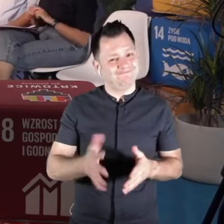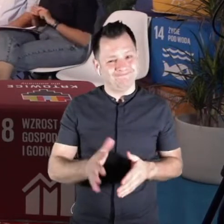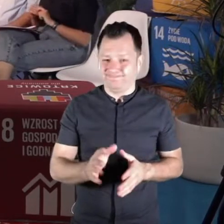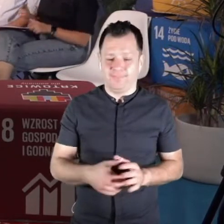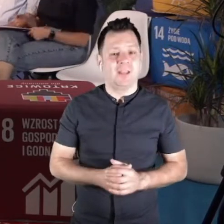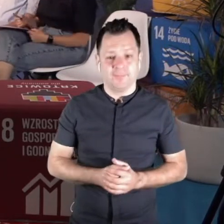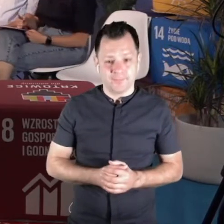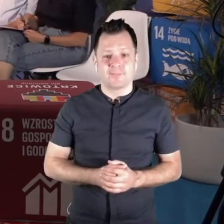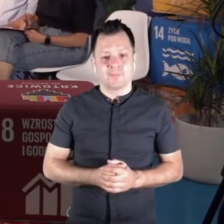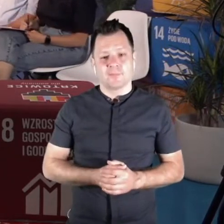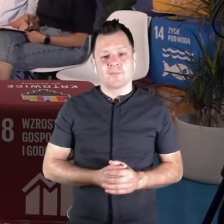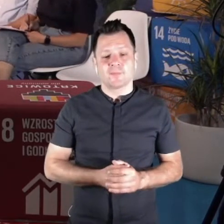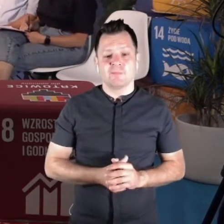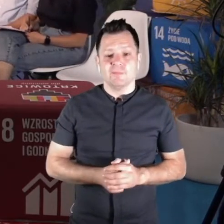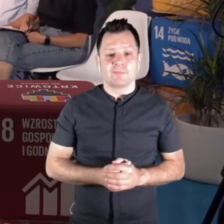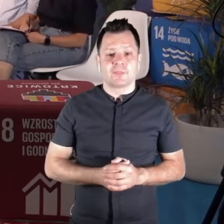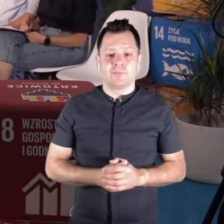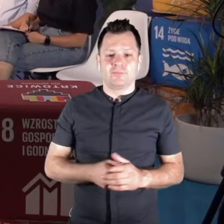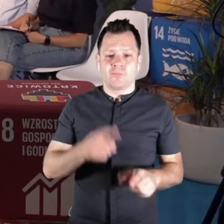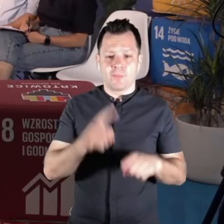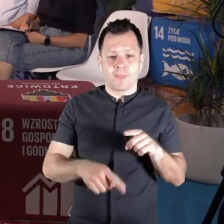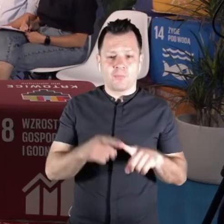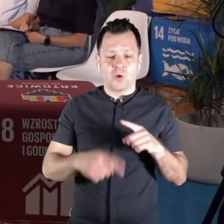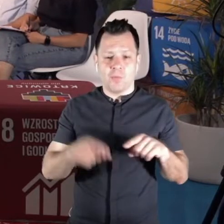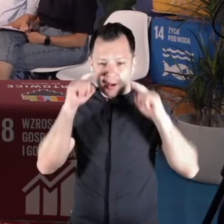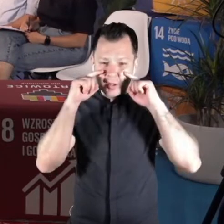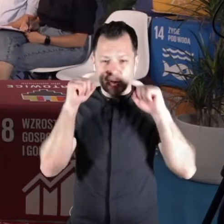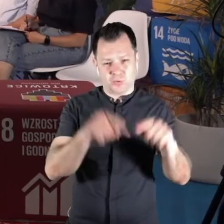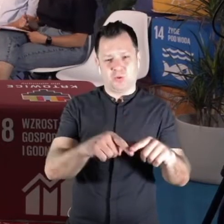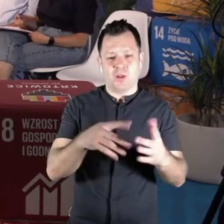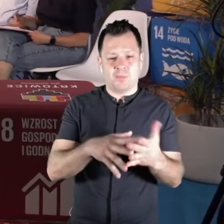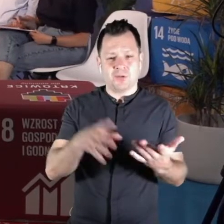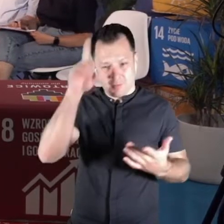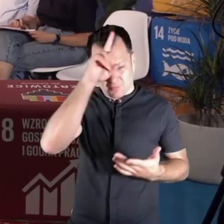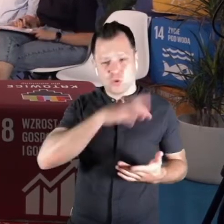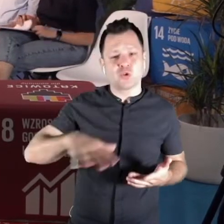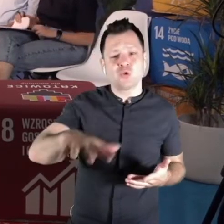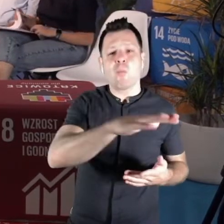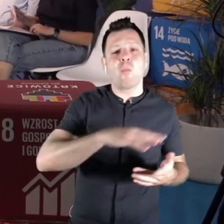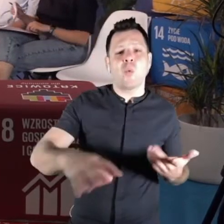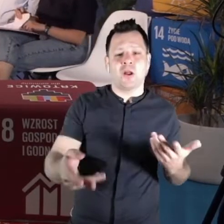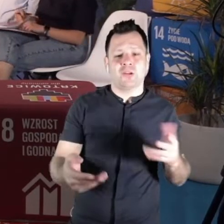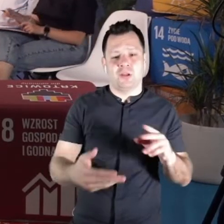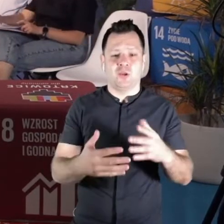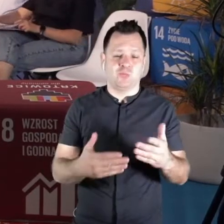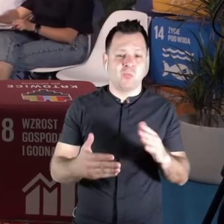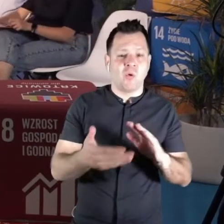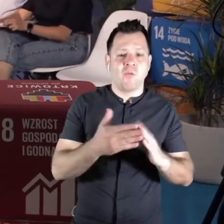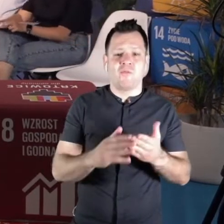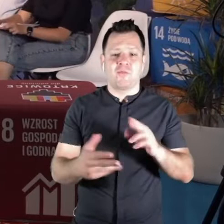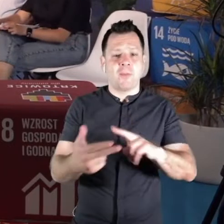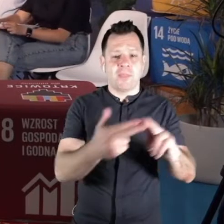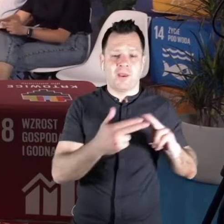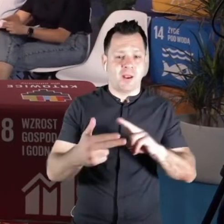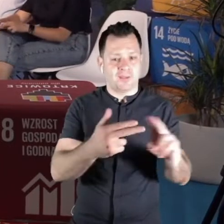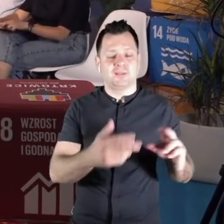focusing on social innovation. So that's why I would like to introduce you to this case of co-creation in limited condition.